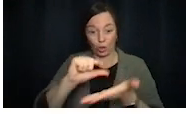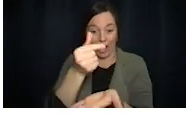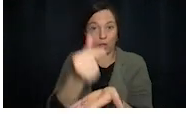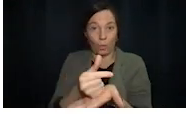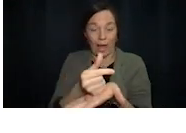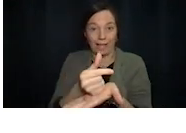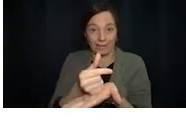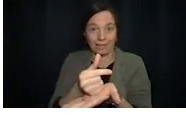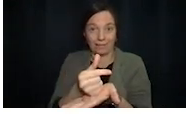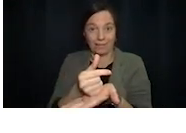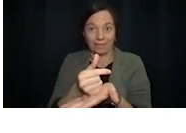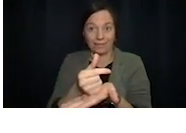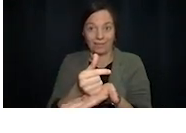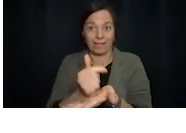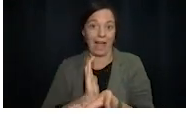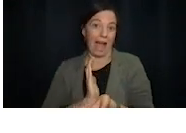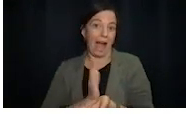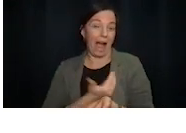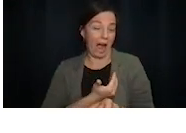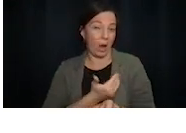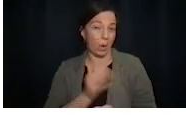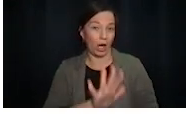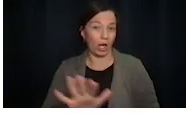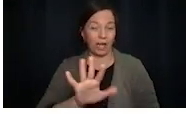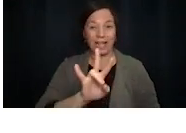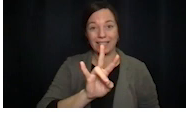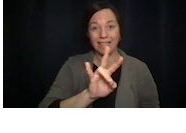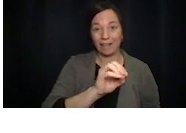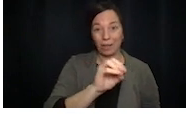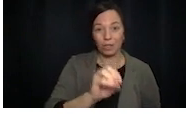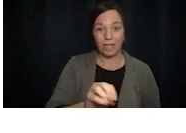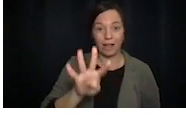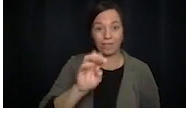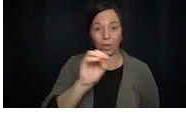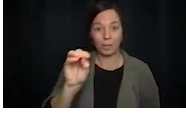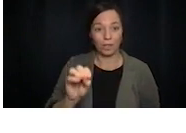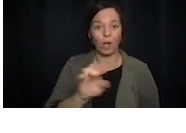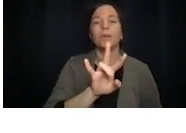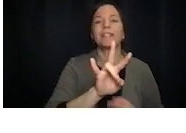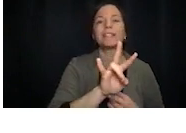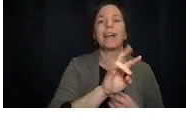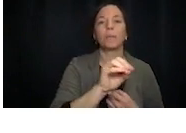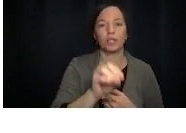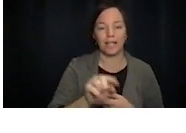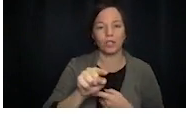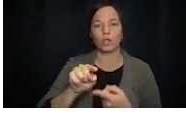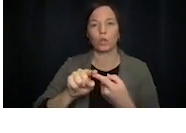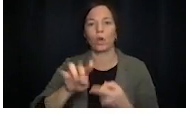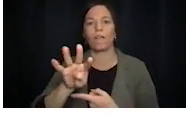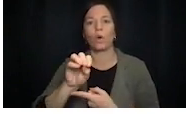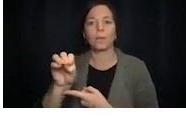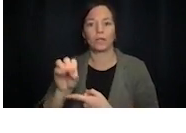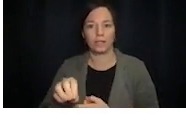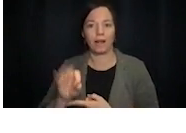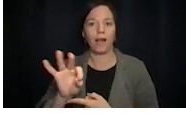only somewhere a range of 7% to 40% of CCC students graduate, right? We want to get that up. We